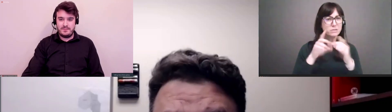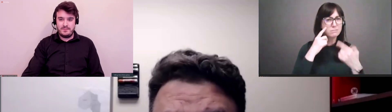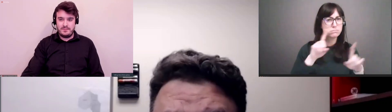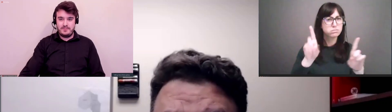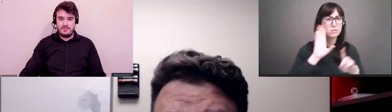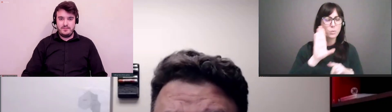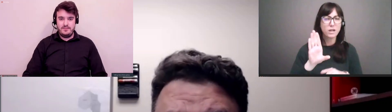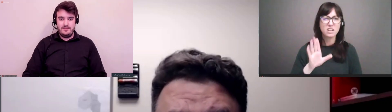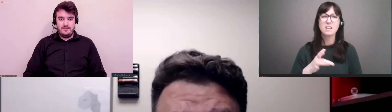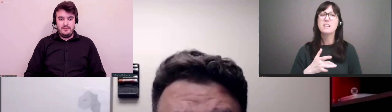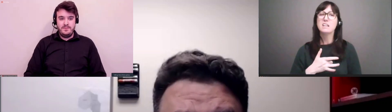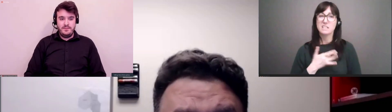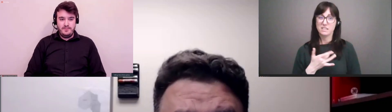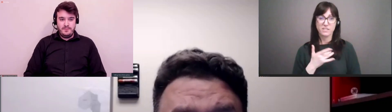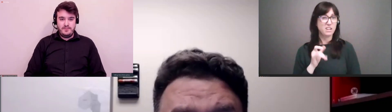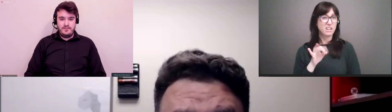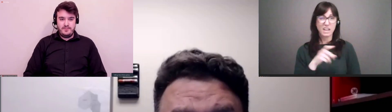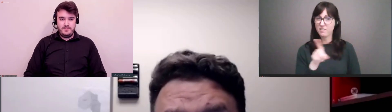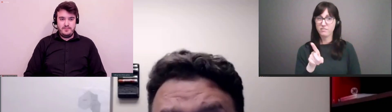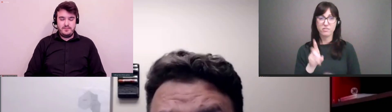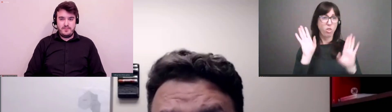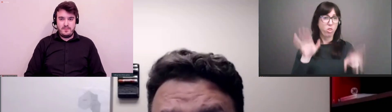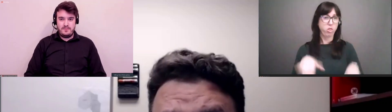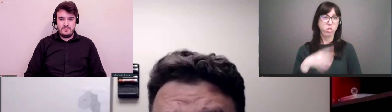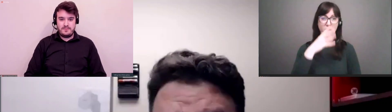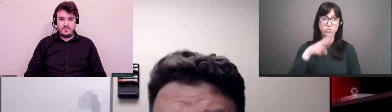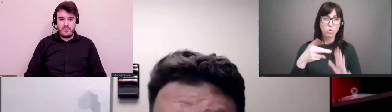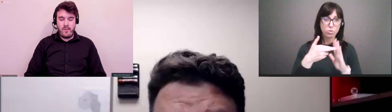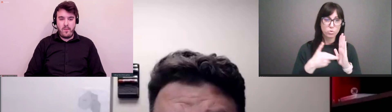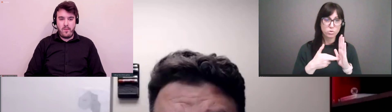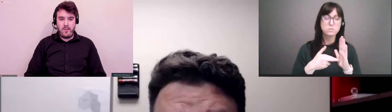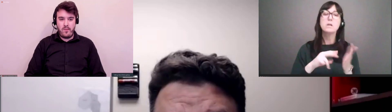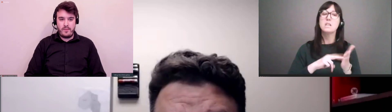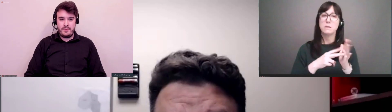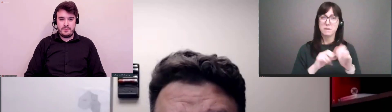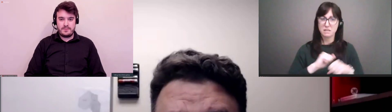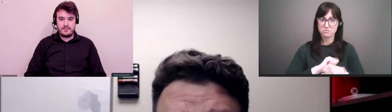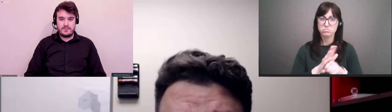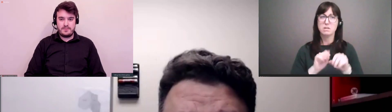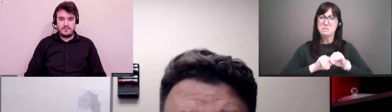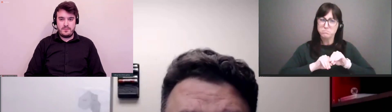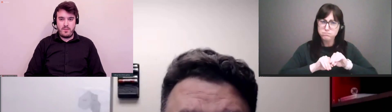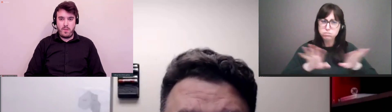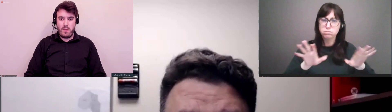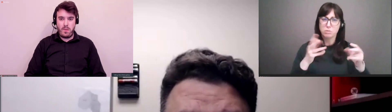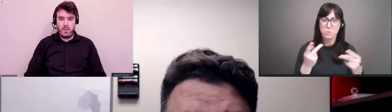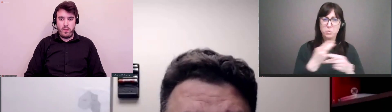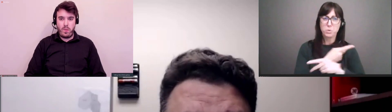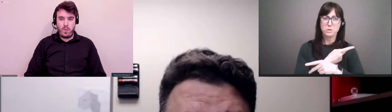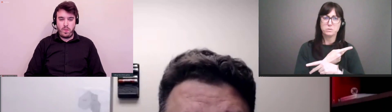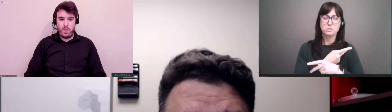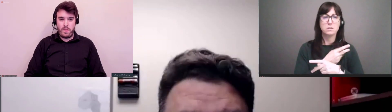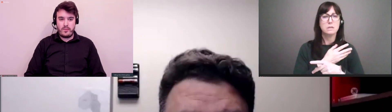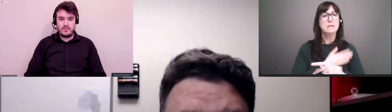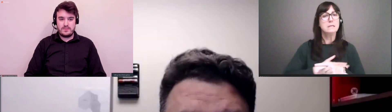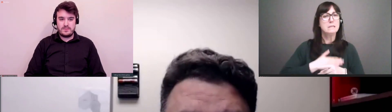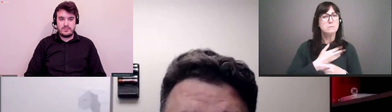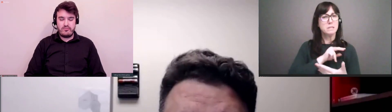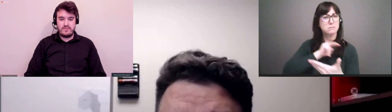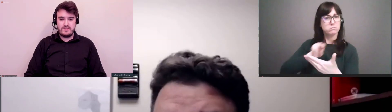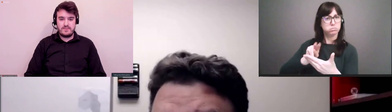of COVID-19 in our community had everyone not done their part over the past month. We continue to encourage residents to visit